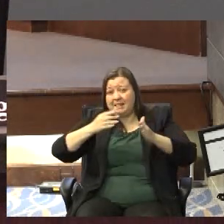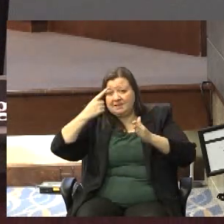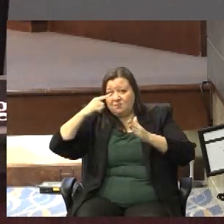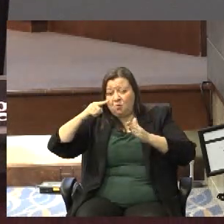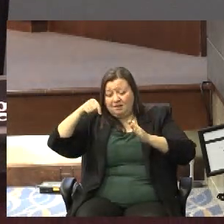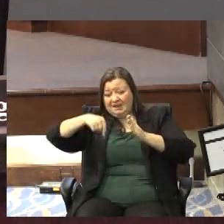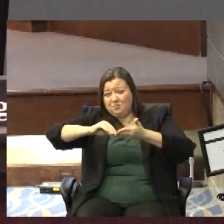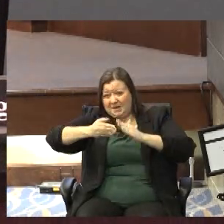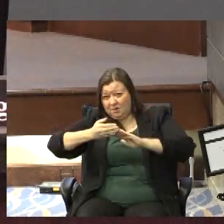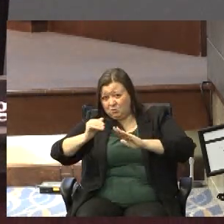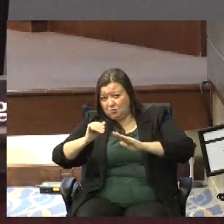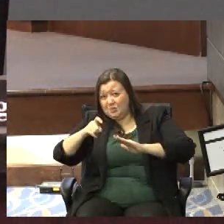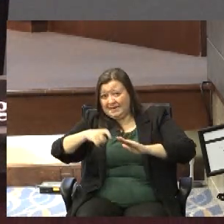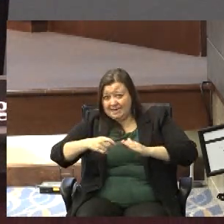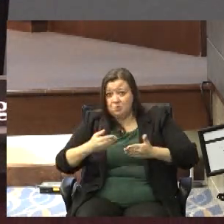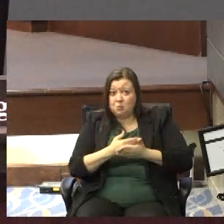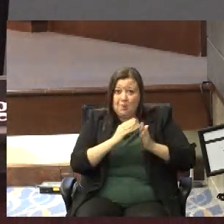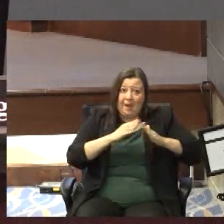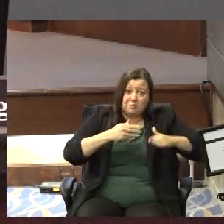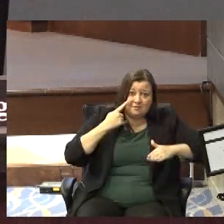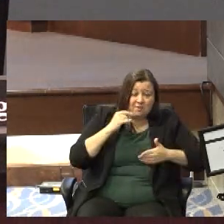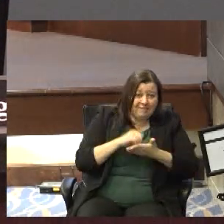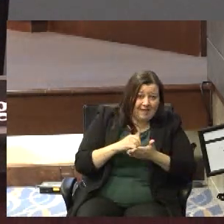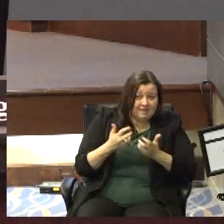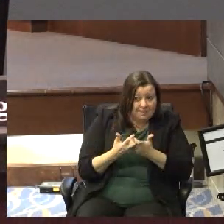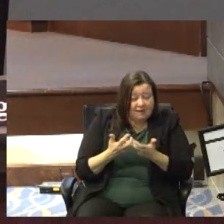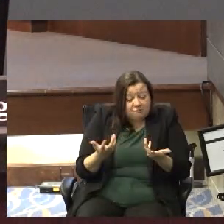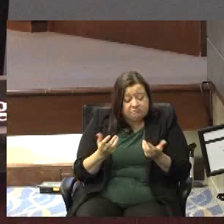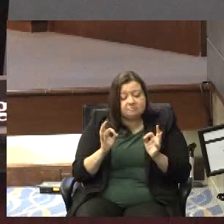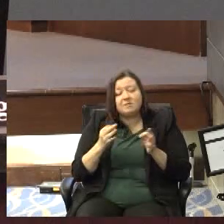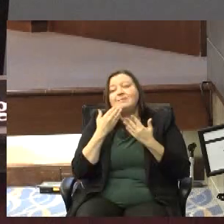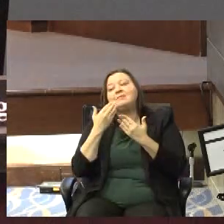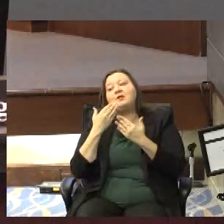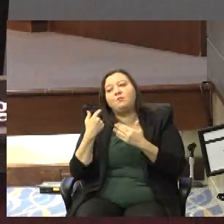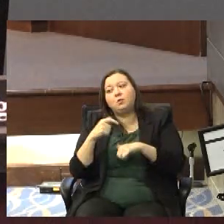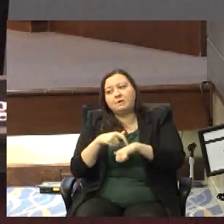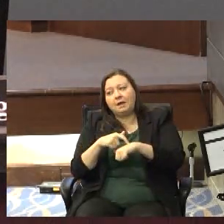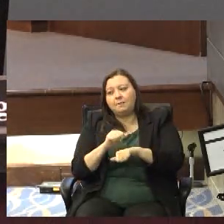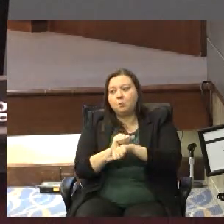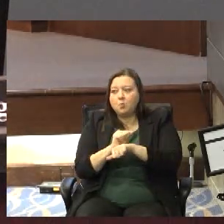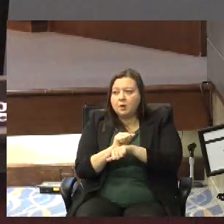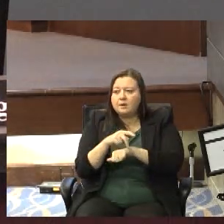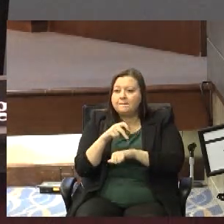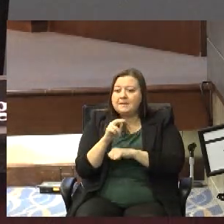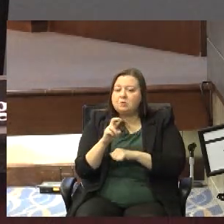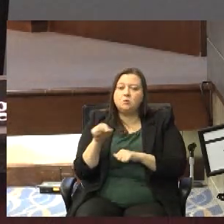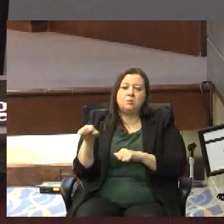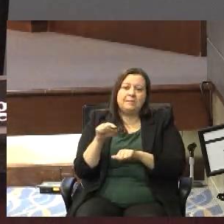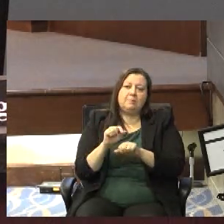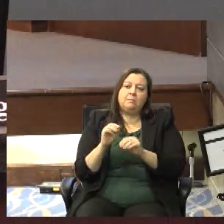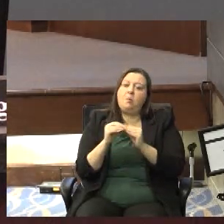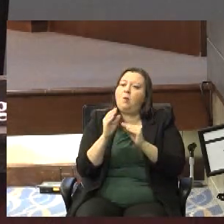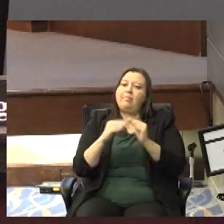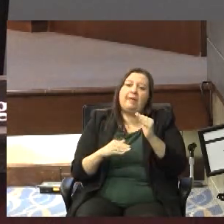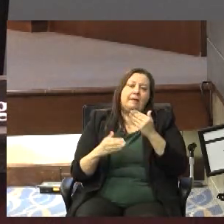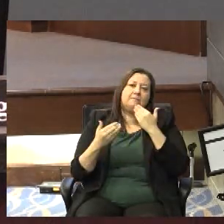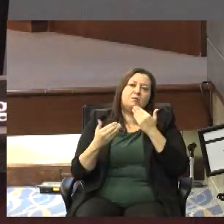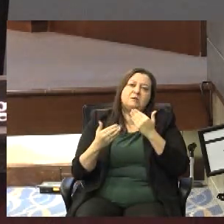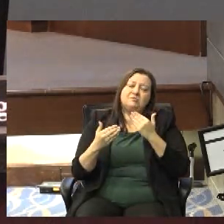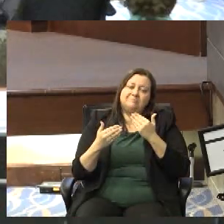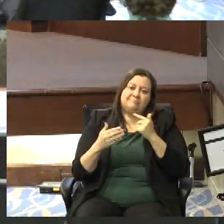that we're going to need bodies in place for. So I appreciate all of that. Peter, you've been more than gracious in answering all of my questions.